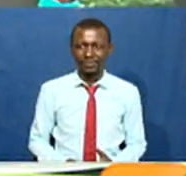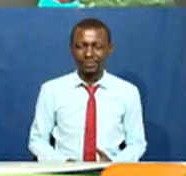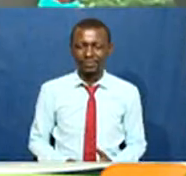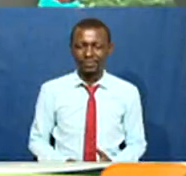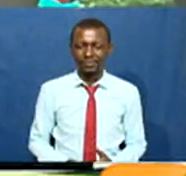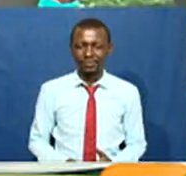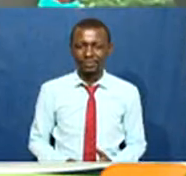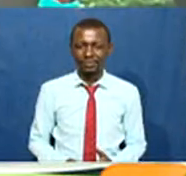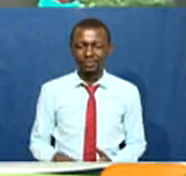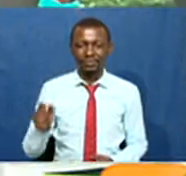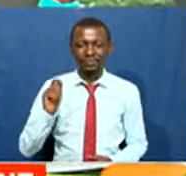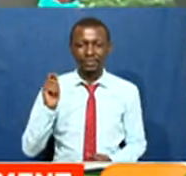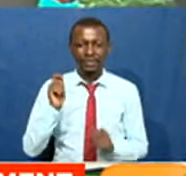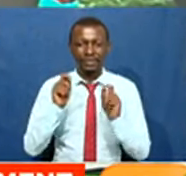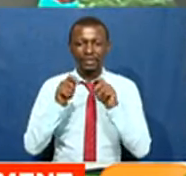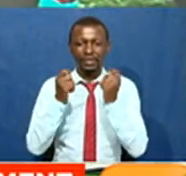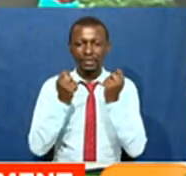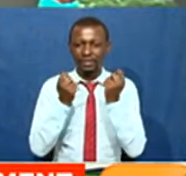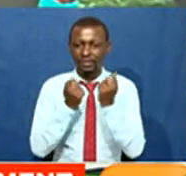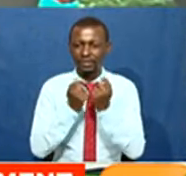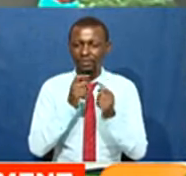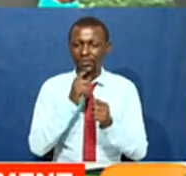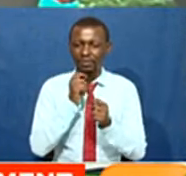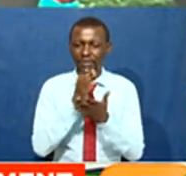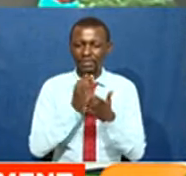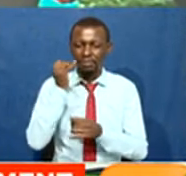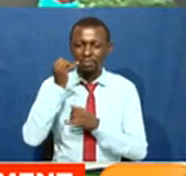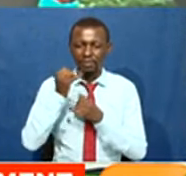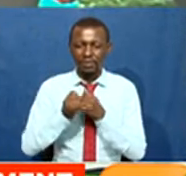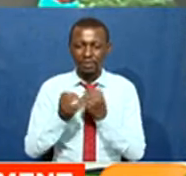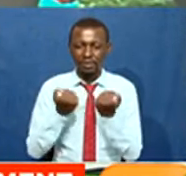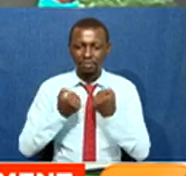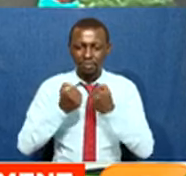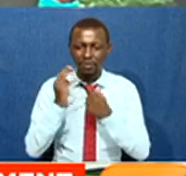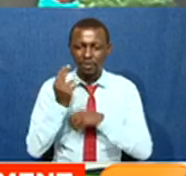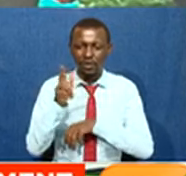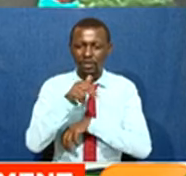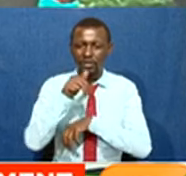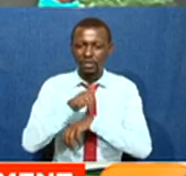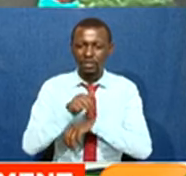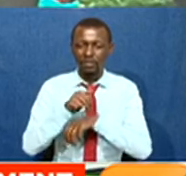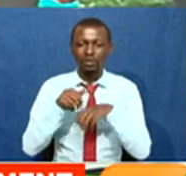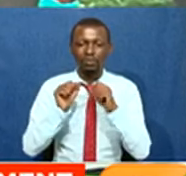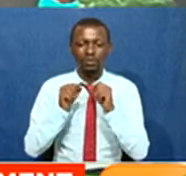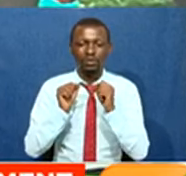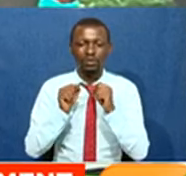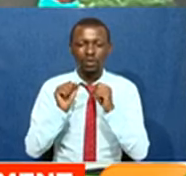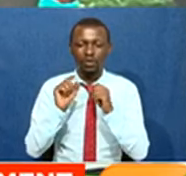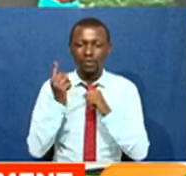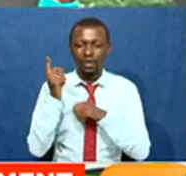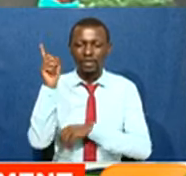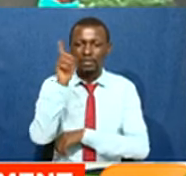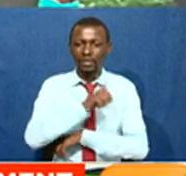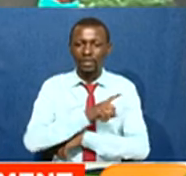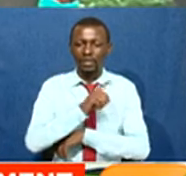So Kenya's Harambee Stars are in a tricky semi-final of the Four Nations Tournament in Malawi as they face the host Malawi on the opening day at the